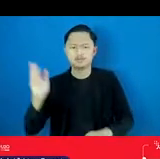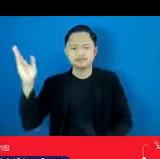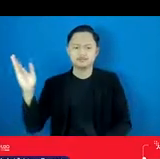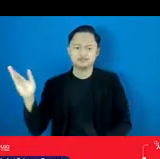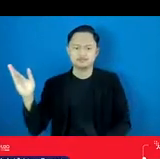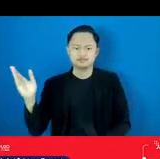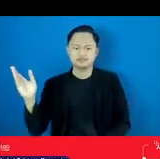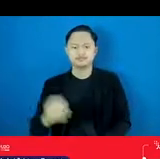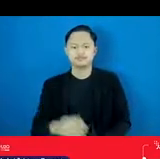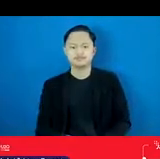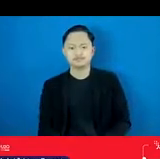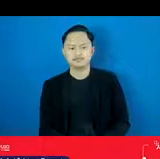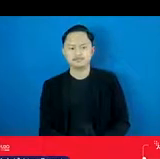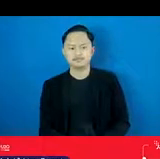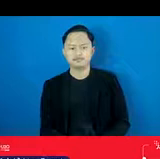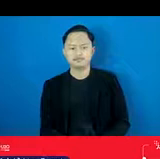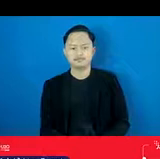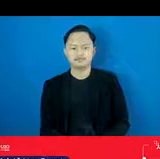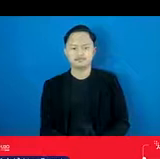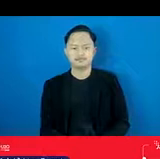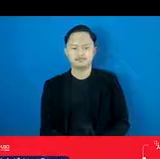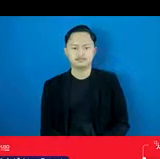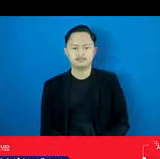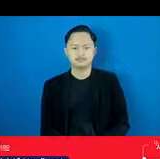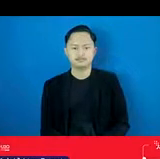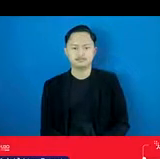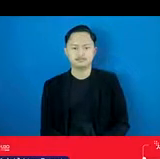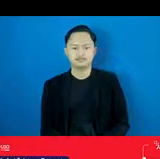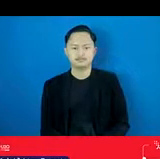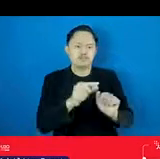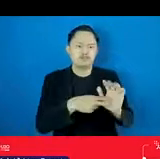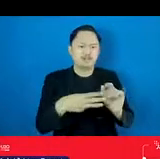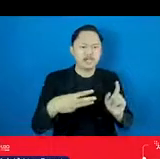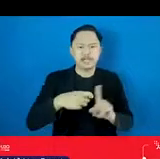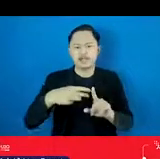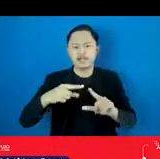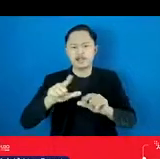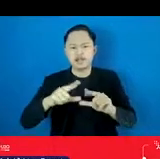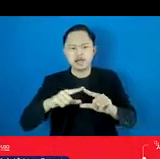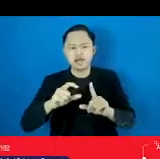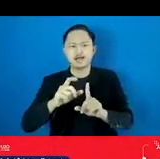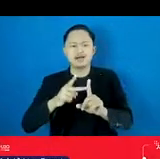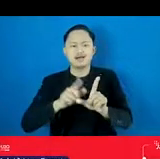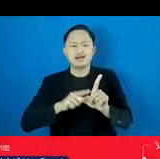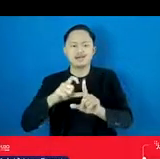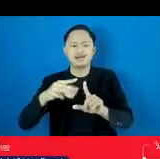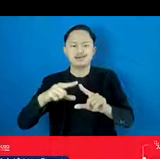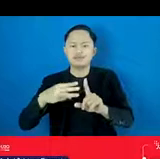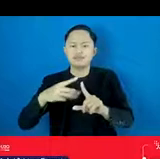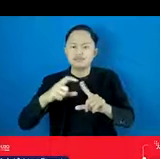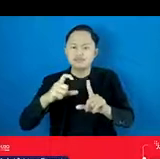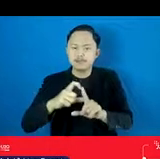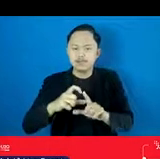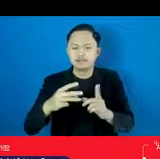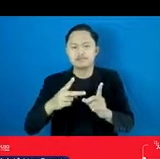country for PM, PML, Pune, for Kerala, for Hyderabad, Himachal Pradesh, BST